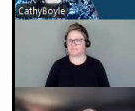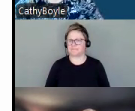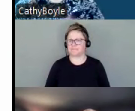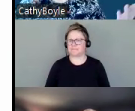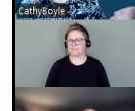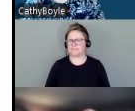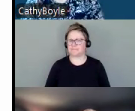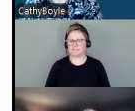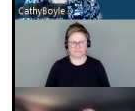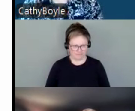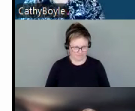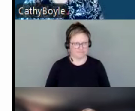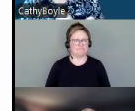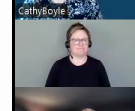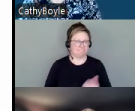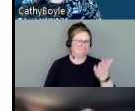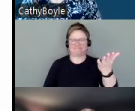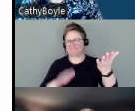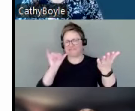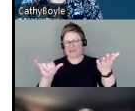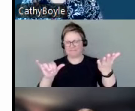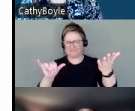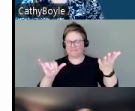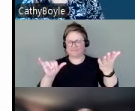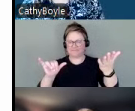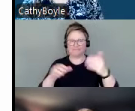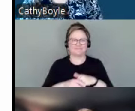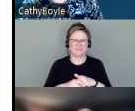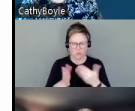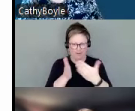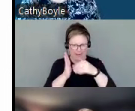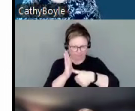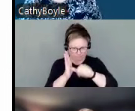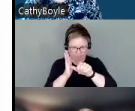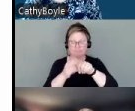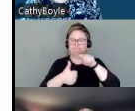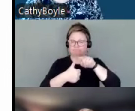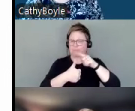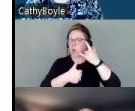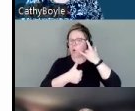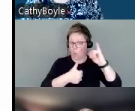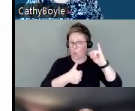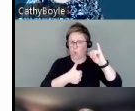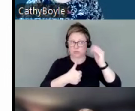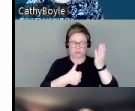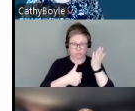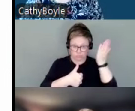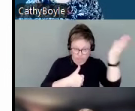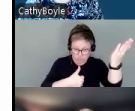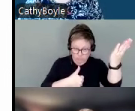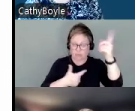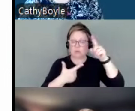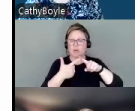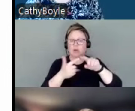Um, Okay, what I just said, your basic list is the Section 8 portable, which is the gold, the CHAMP or blue for